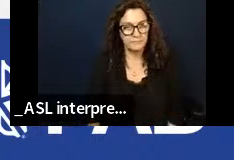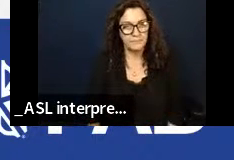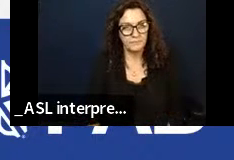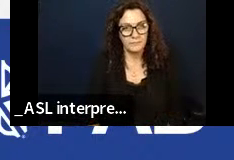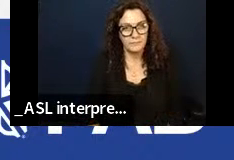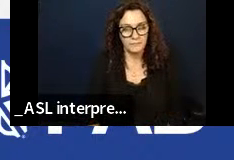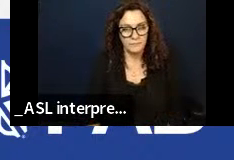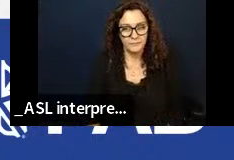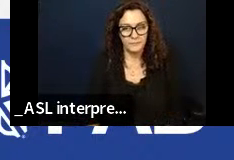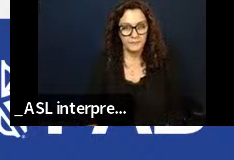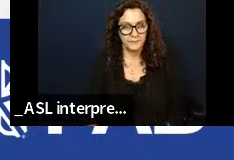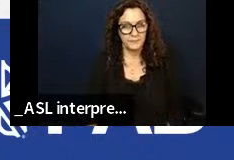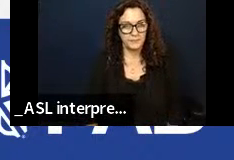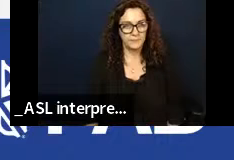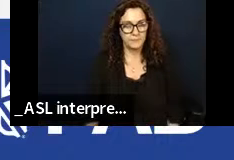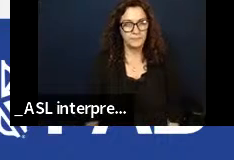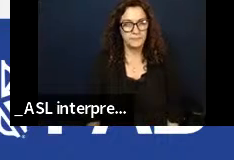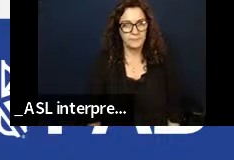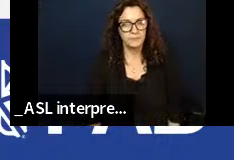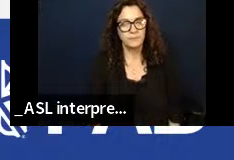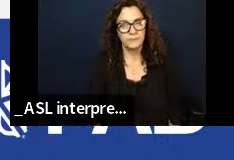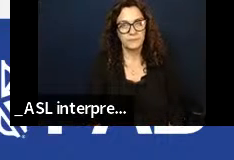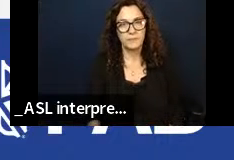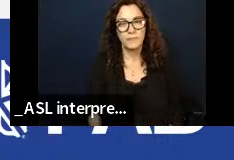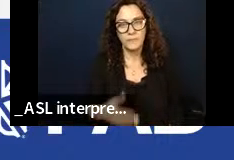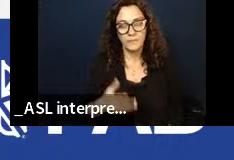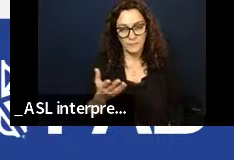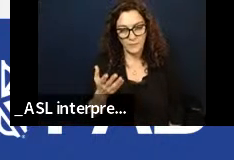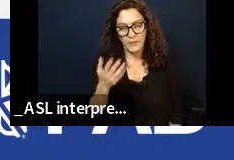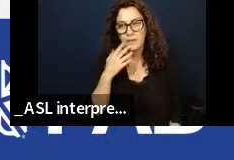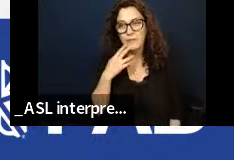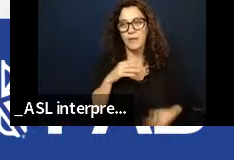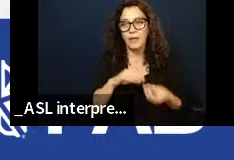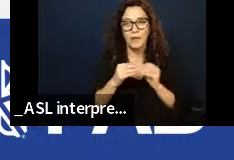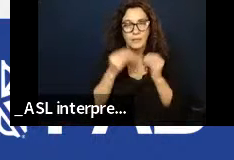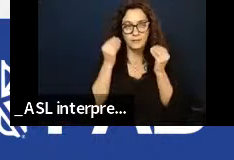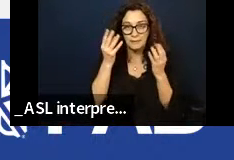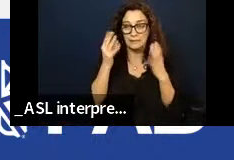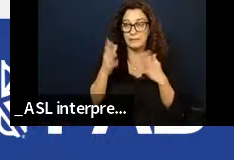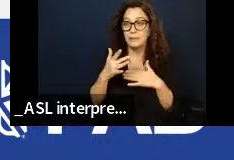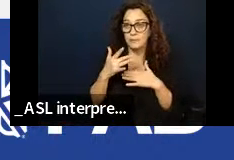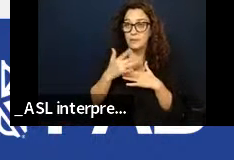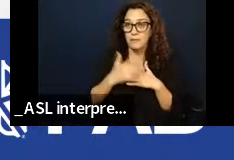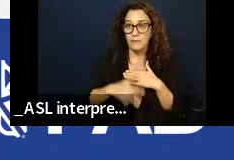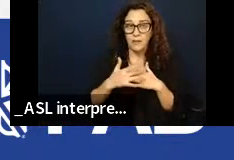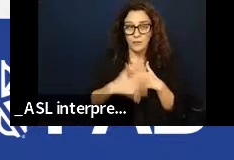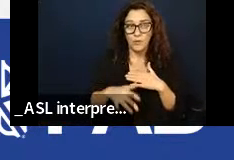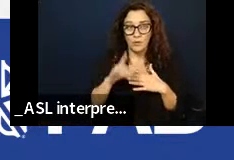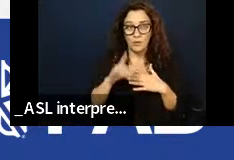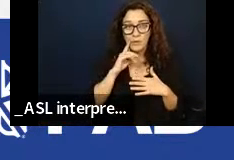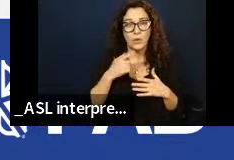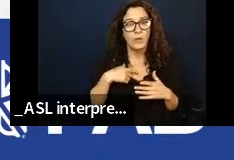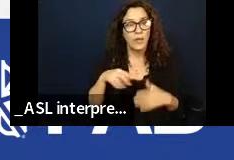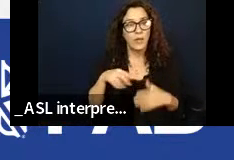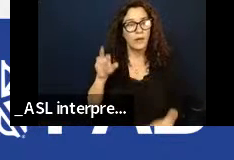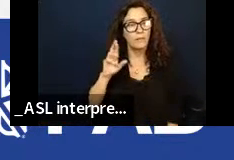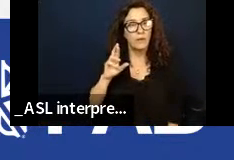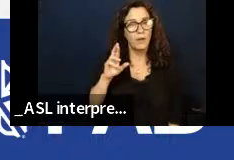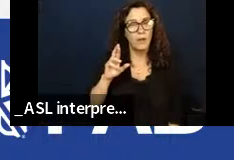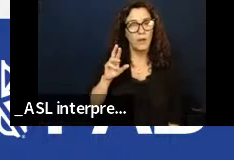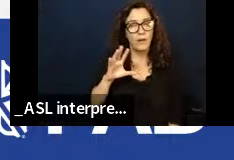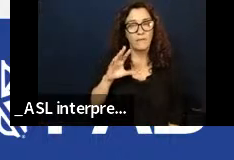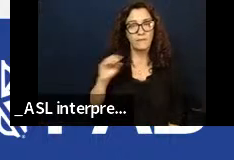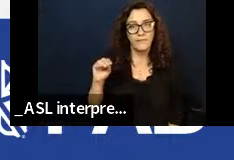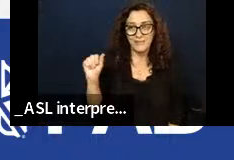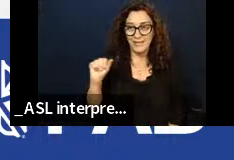So we take a look at a data set that's available to us, available to everybody actually. The repeal of 50A